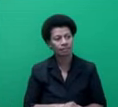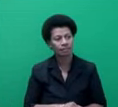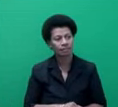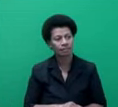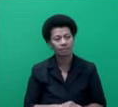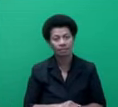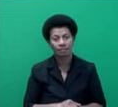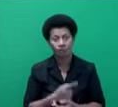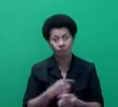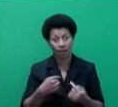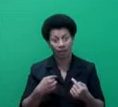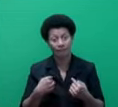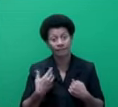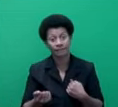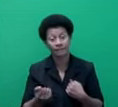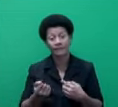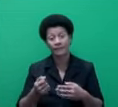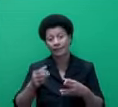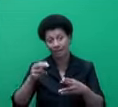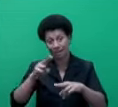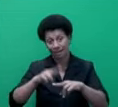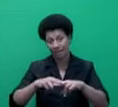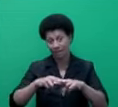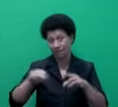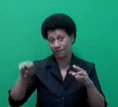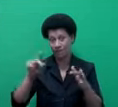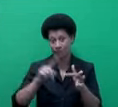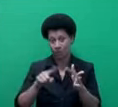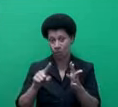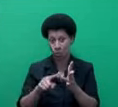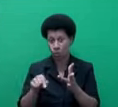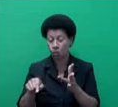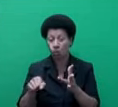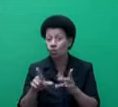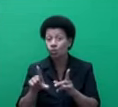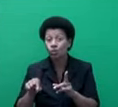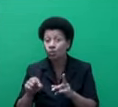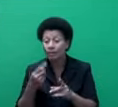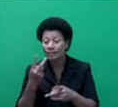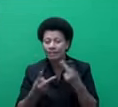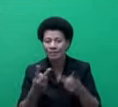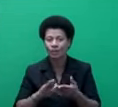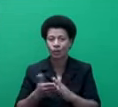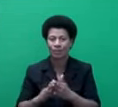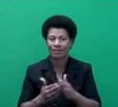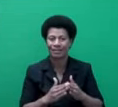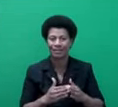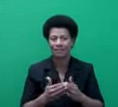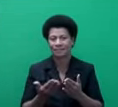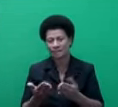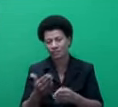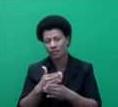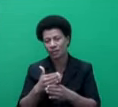We have the FEO doing community visits. So in terms of education, FEO has actually gone and done a lot of community visits so